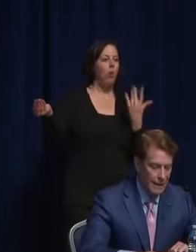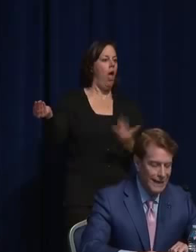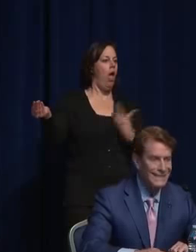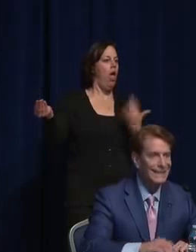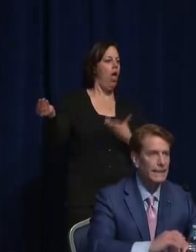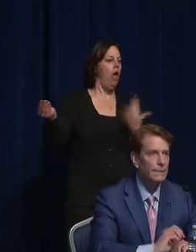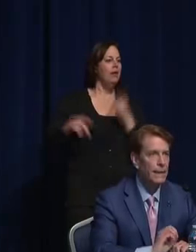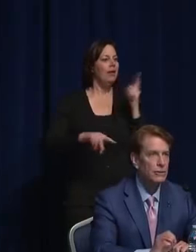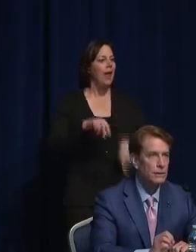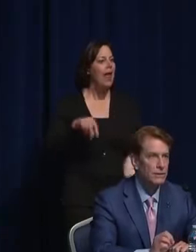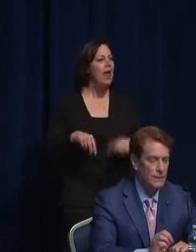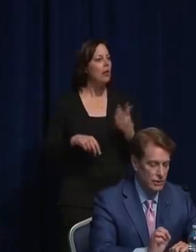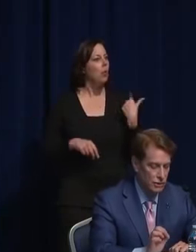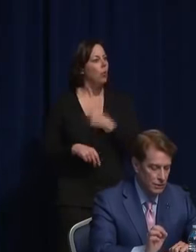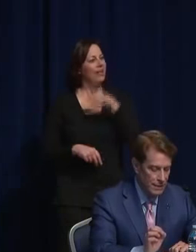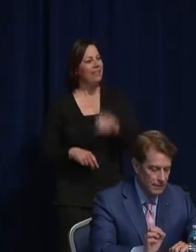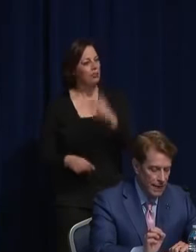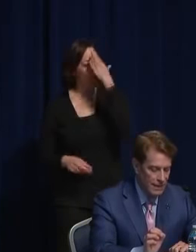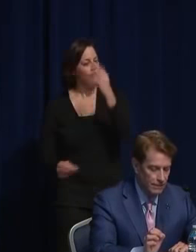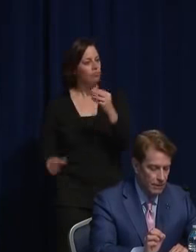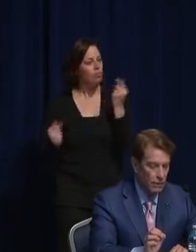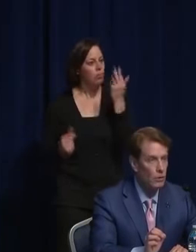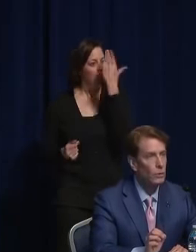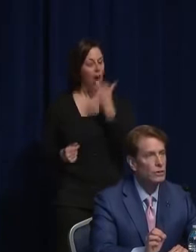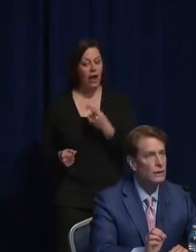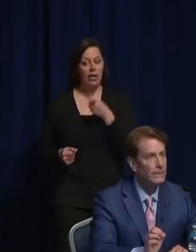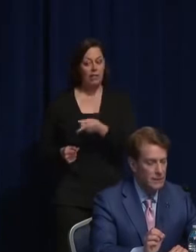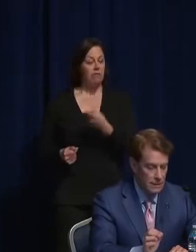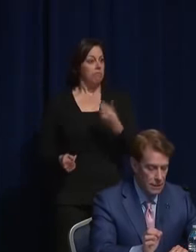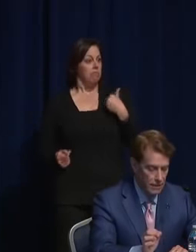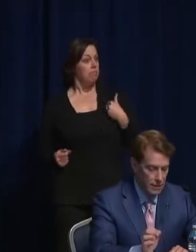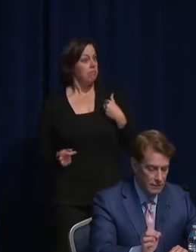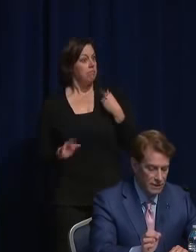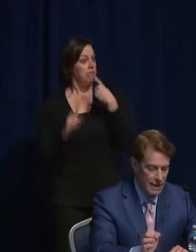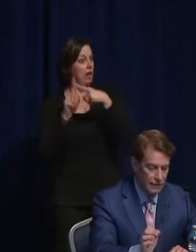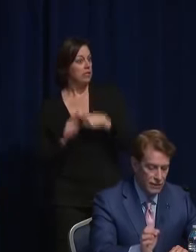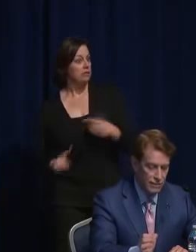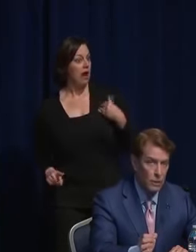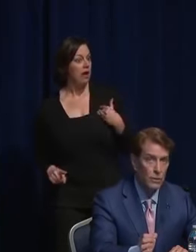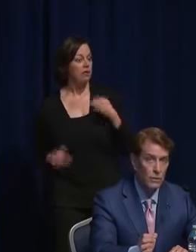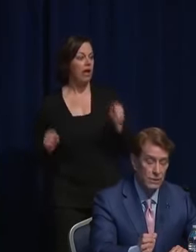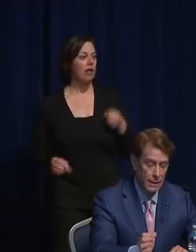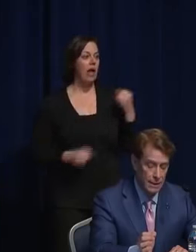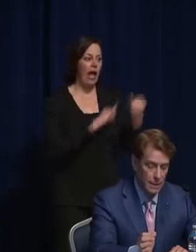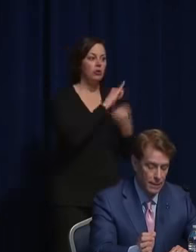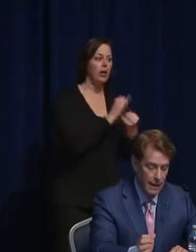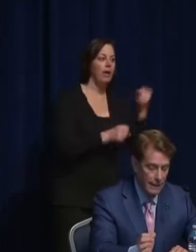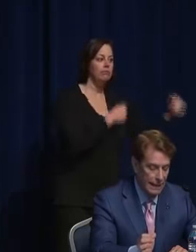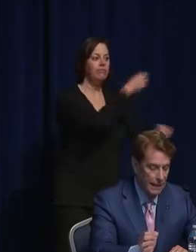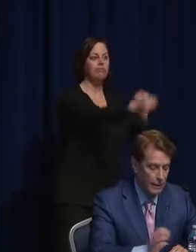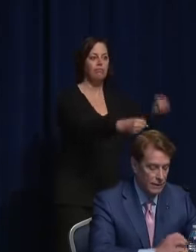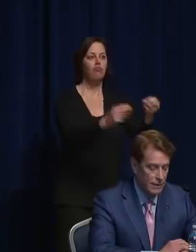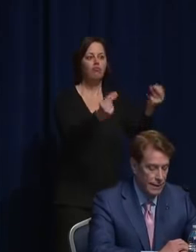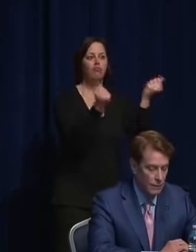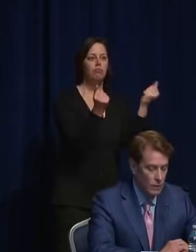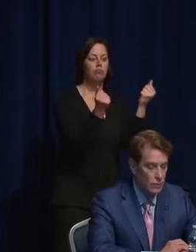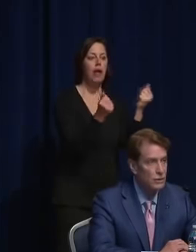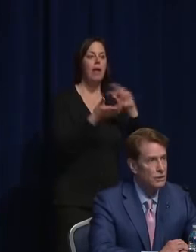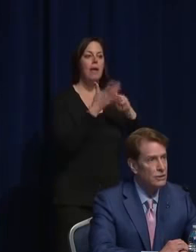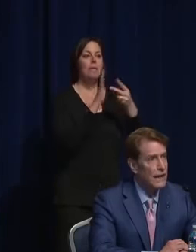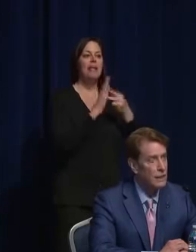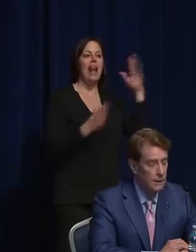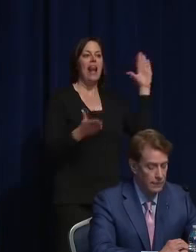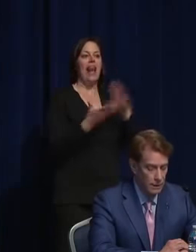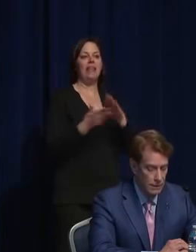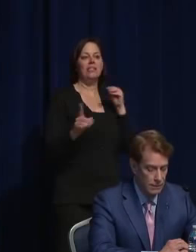confirm and isolate patients as soon as possible, which limits the number of staff exposed and thereby allowing us to get more